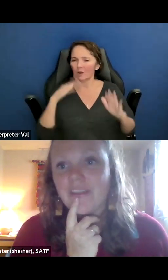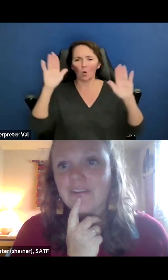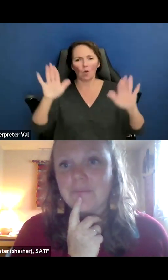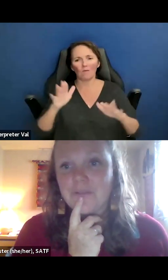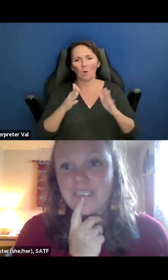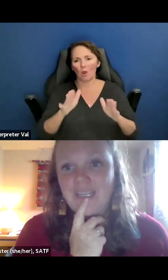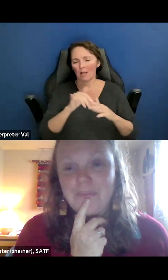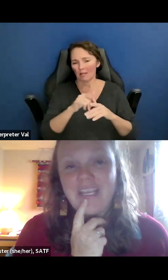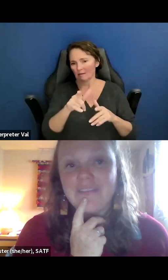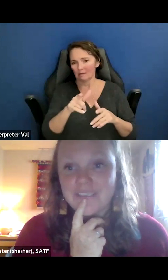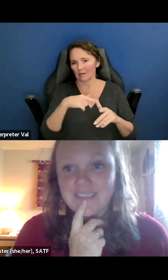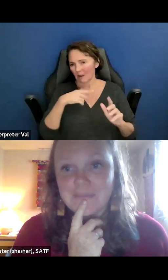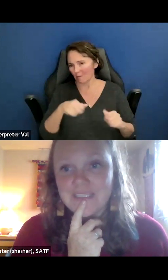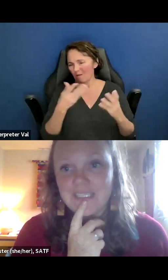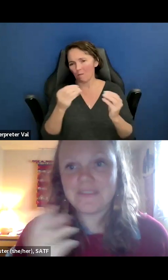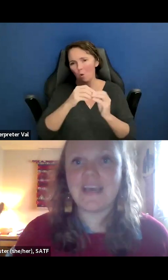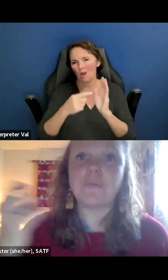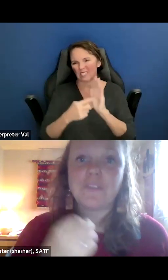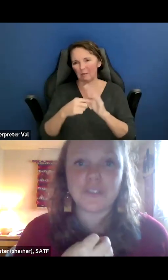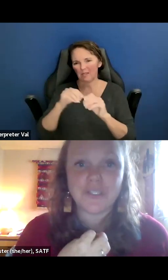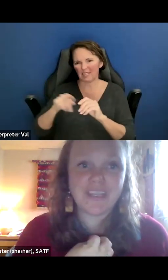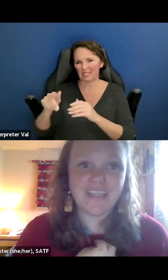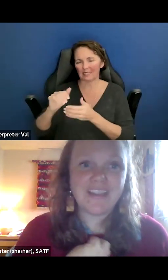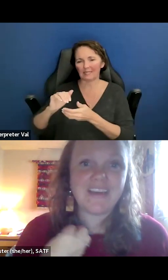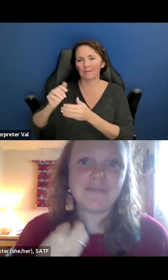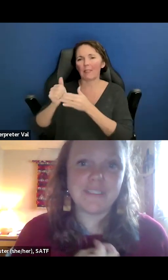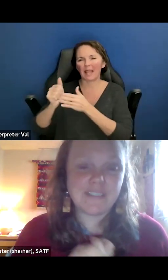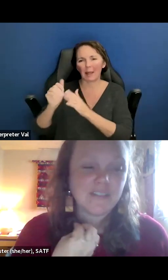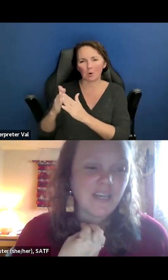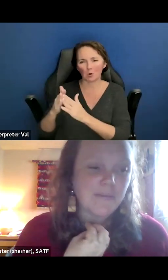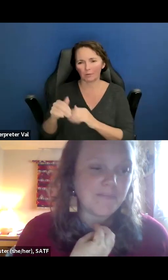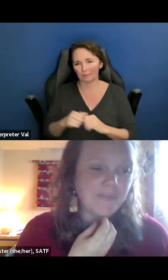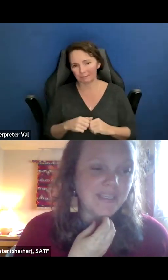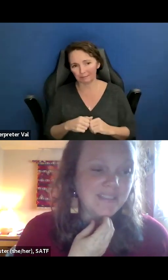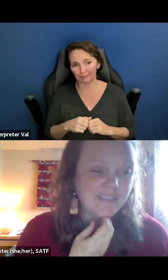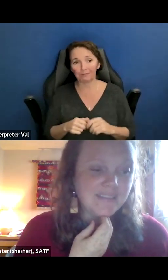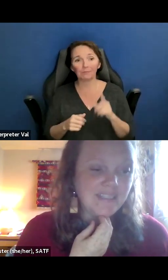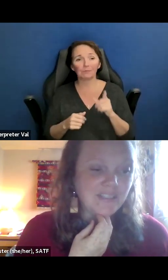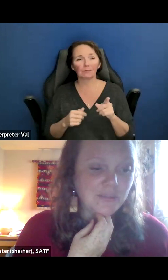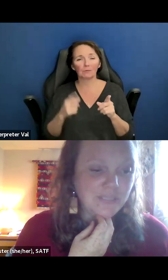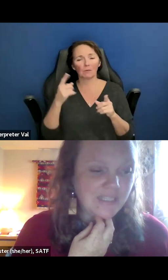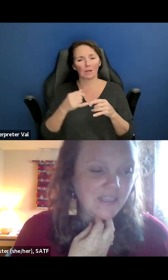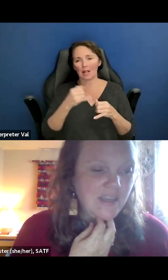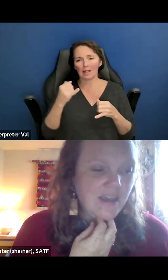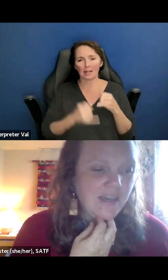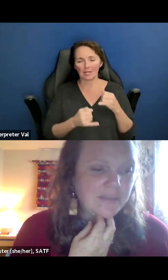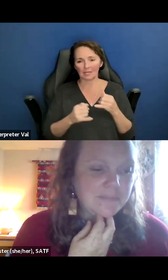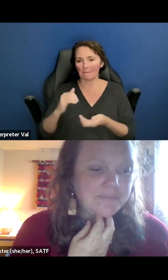teams or other community behavioral assessment teams to help ensure that that voice that is